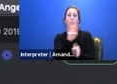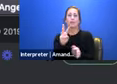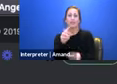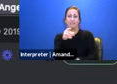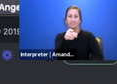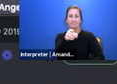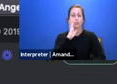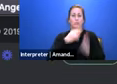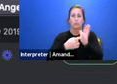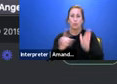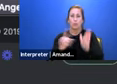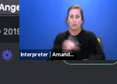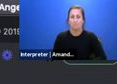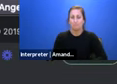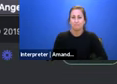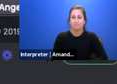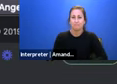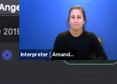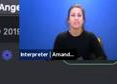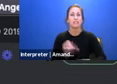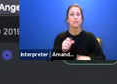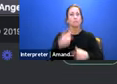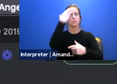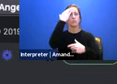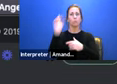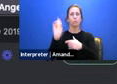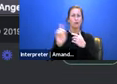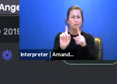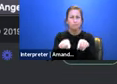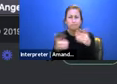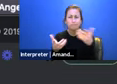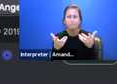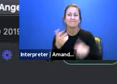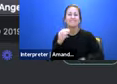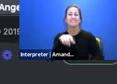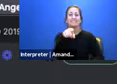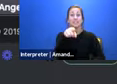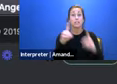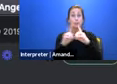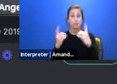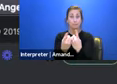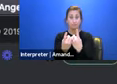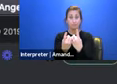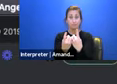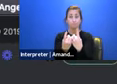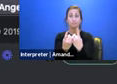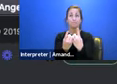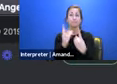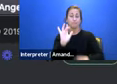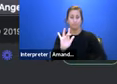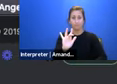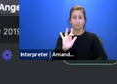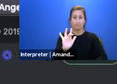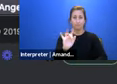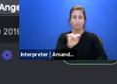can access this page, so everybody on this committee will know where this information lives. So you can go over to departments, and then you